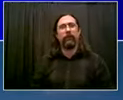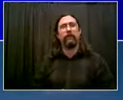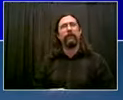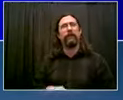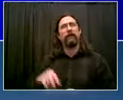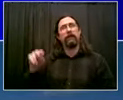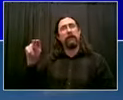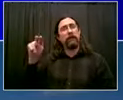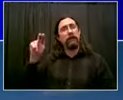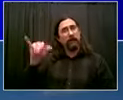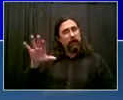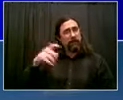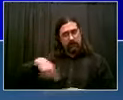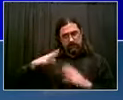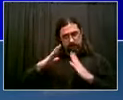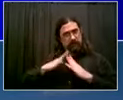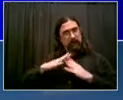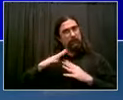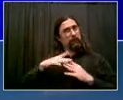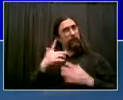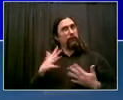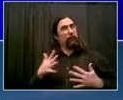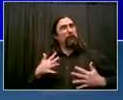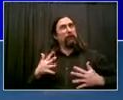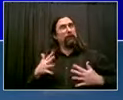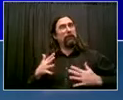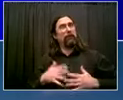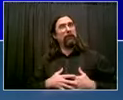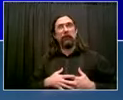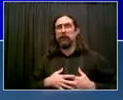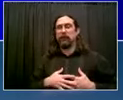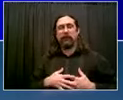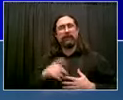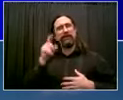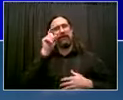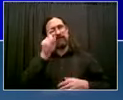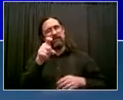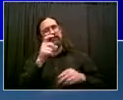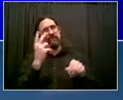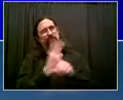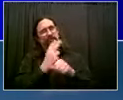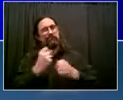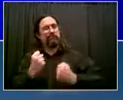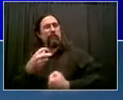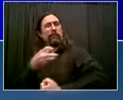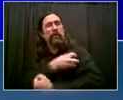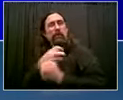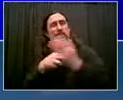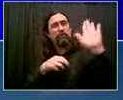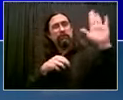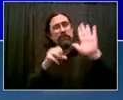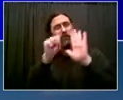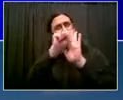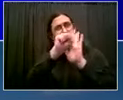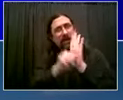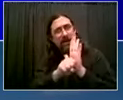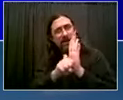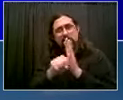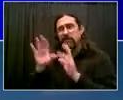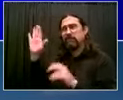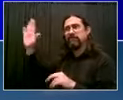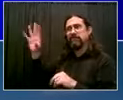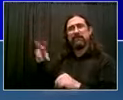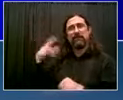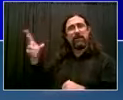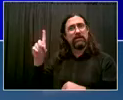Moving our cops to the right places, focusing on the top hundred blocks where violence has occurred. The new cops coming out